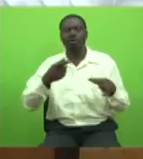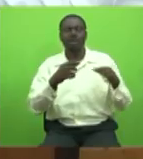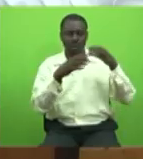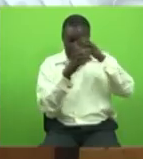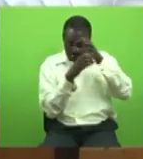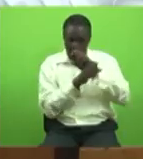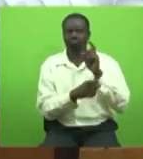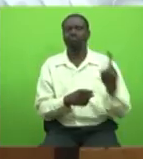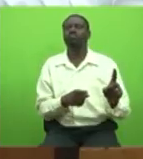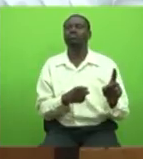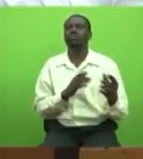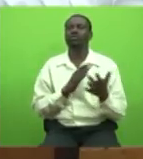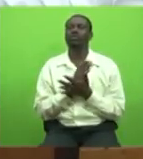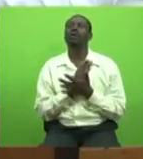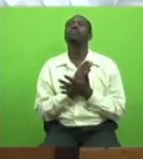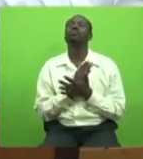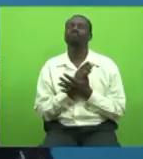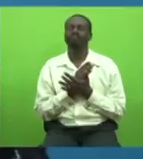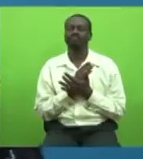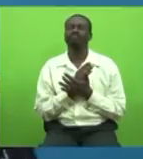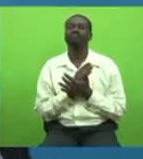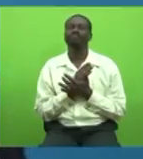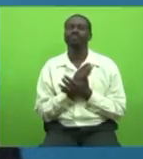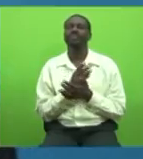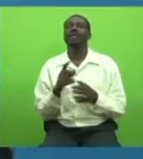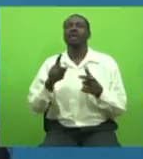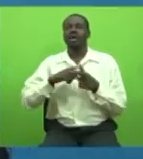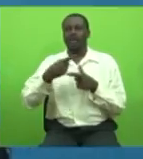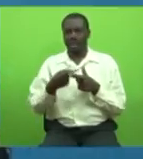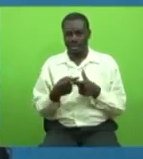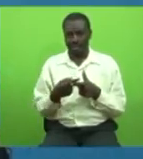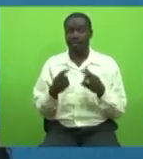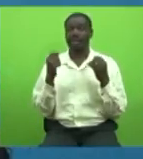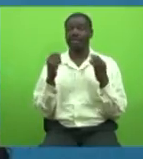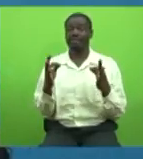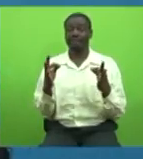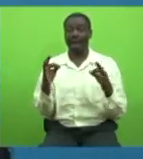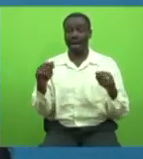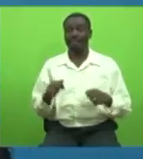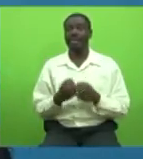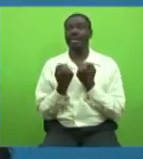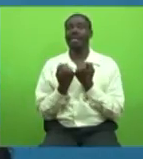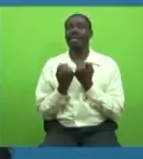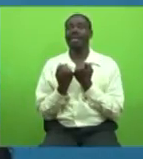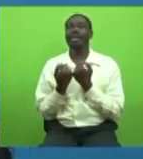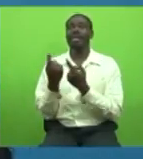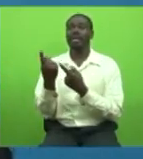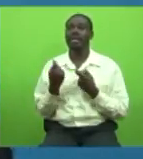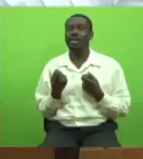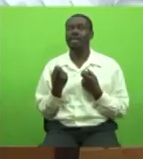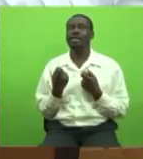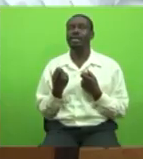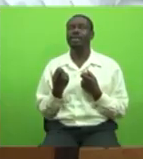to investigate. And then, in case there is need for us to give evidence, maybe in a court of